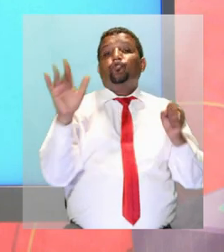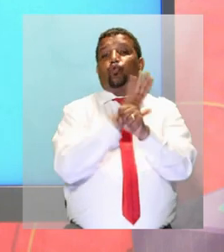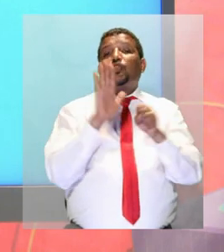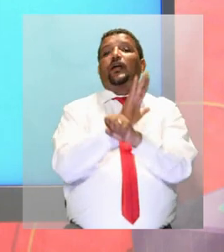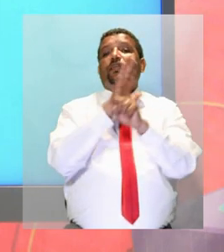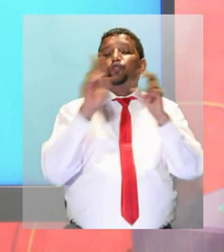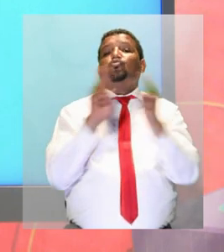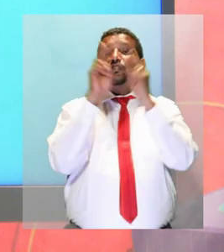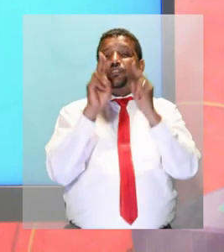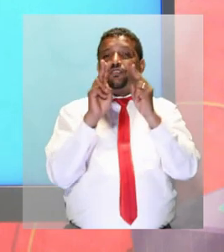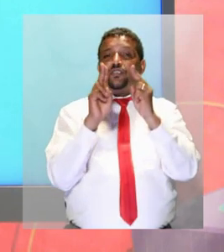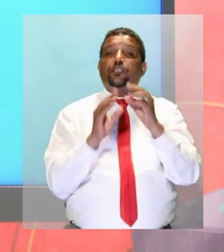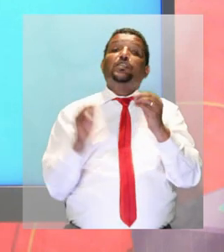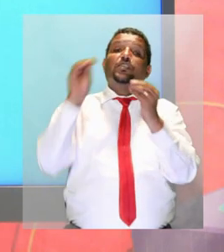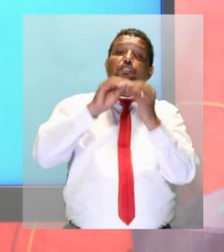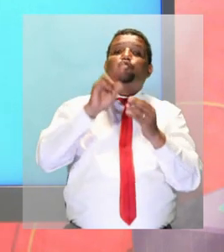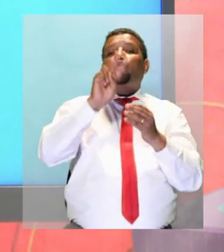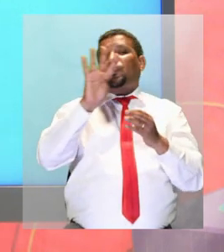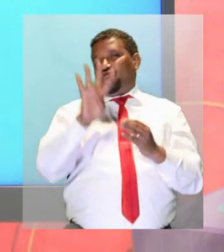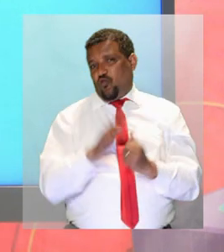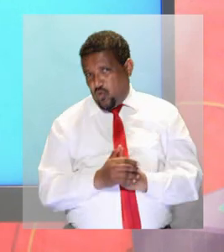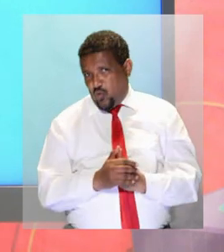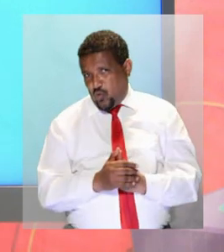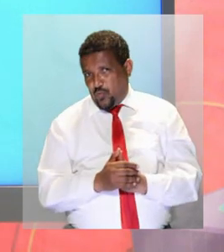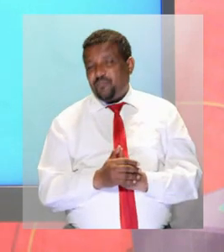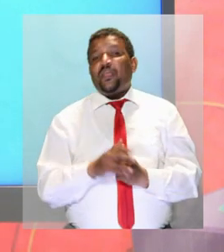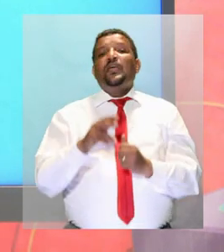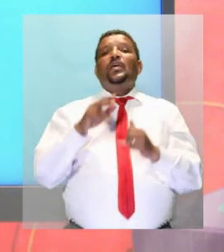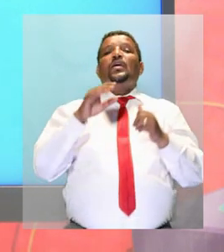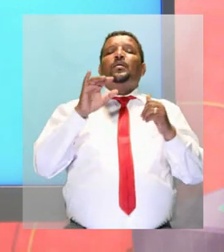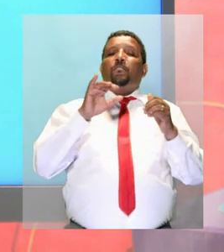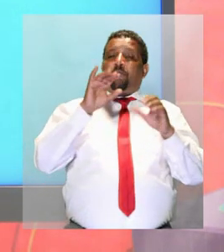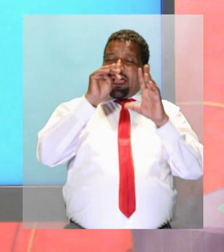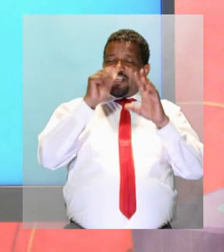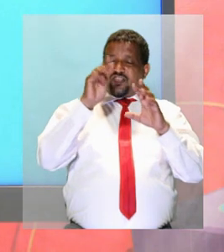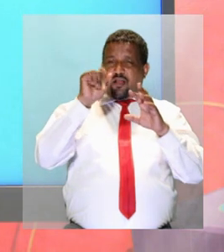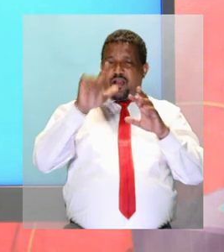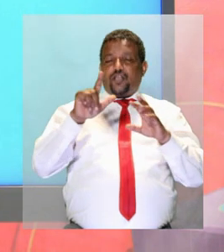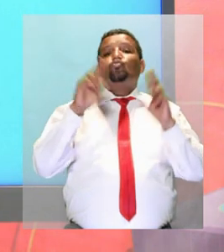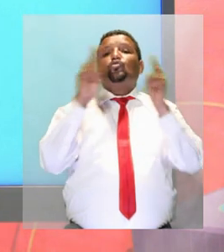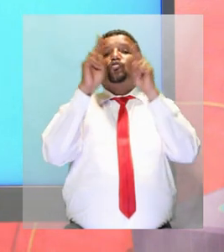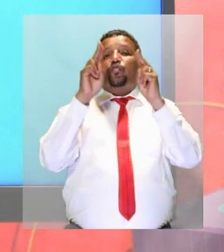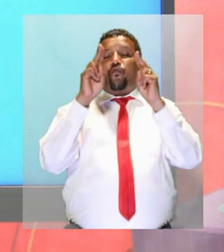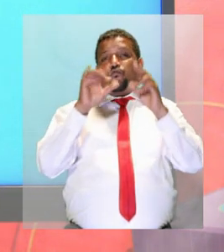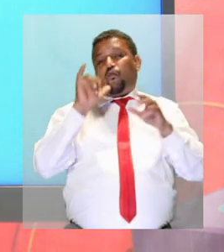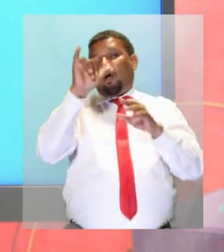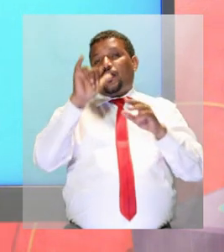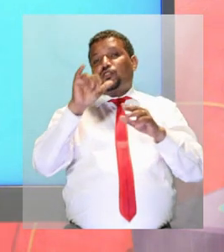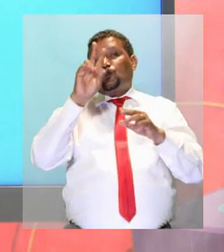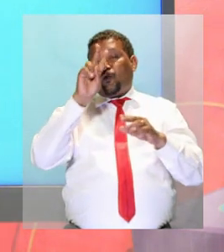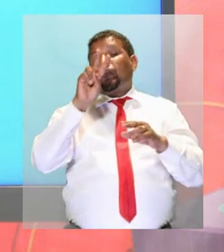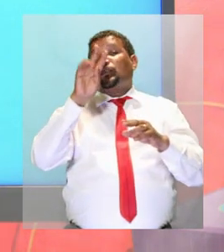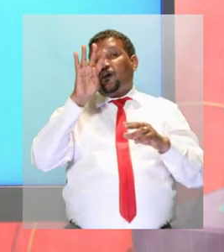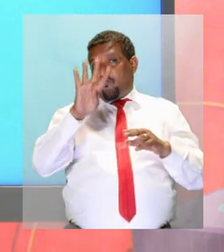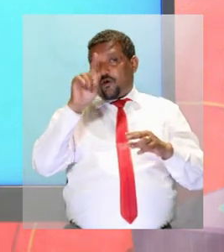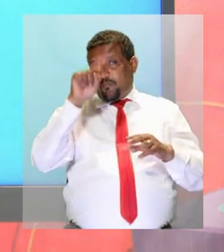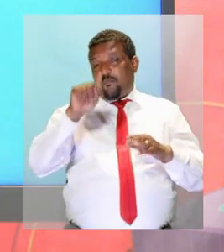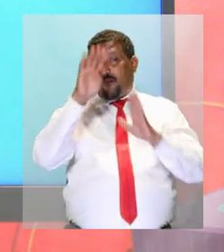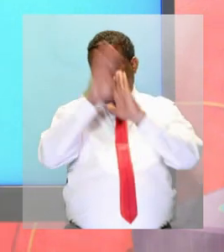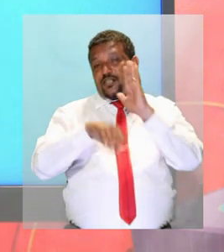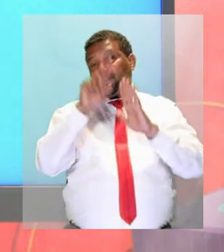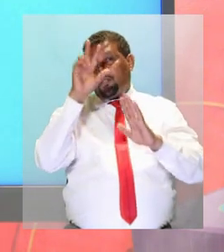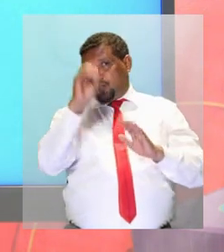24. So the marginal utility of commodity Y is 24 minus 0 divided by 1 minus 0, which is